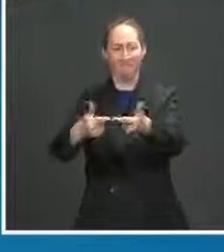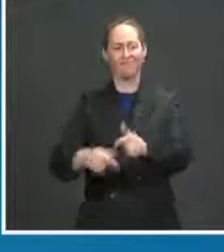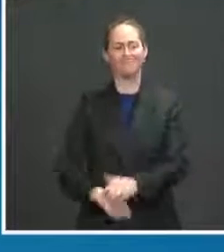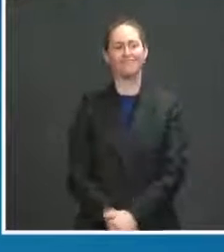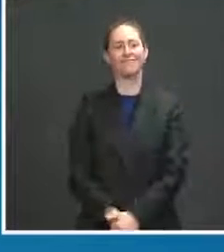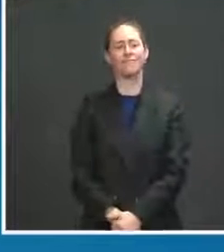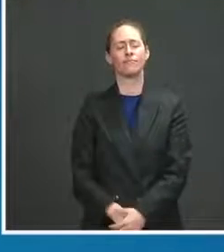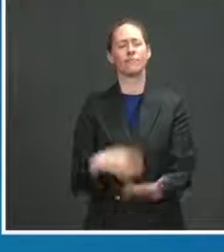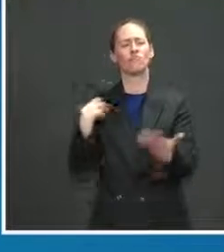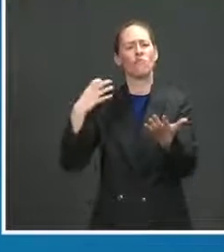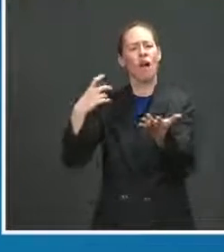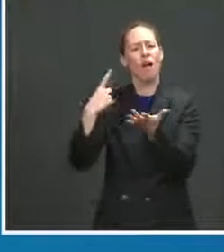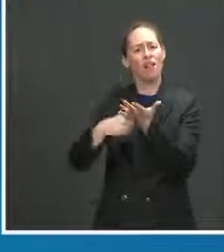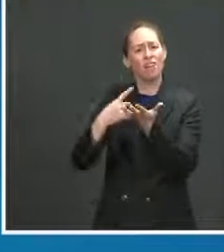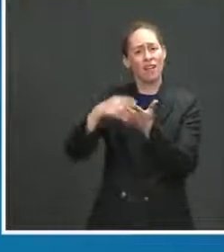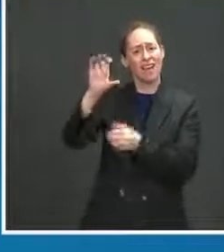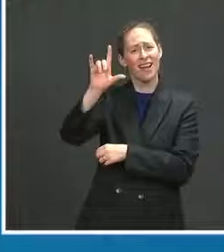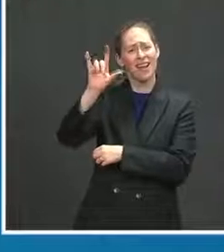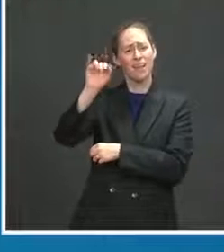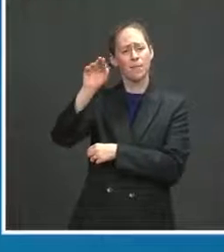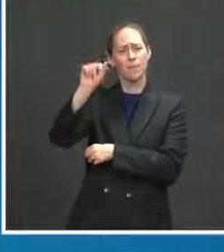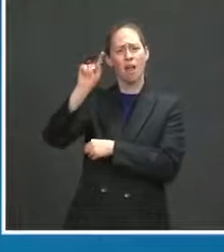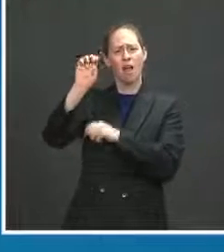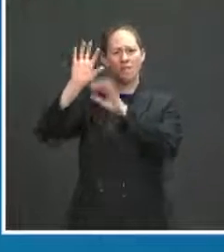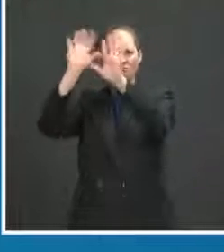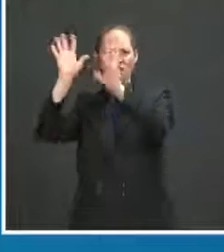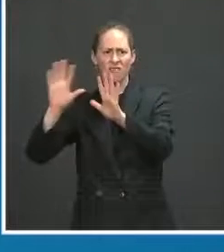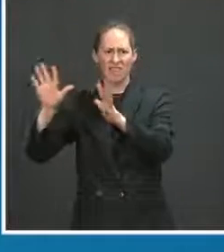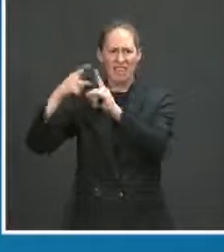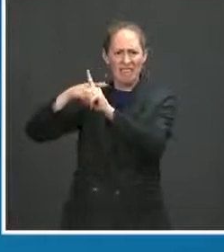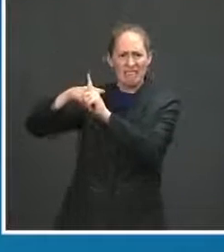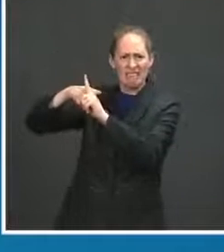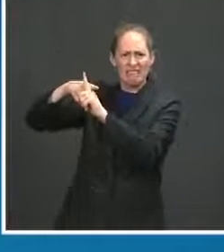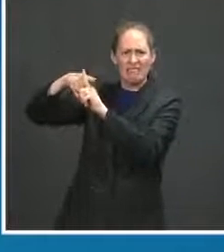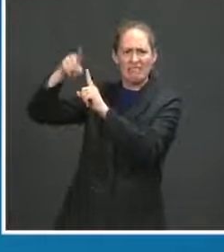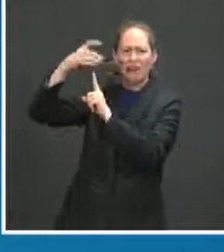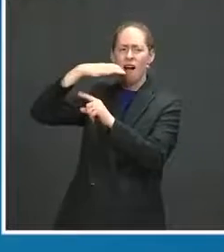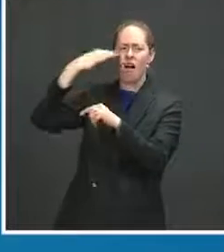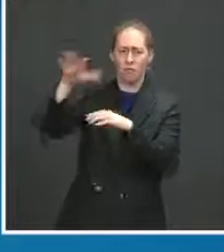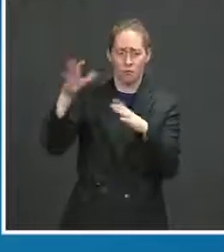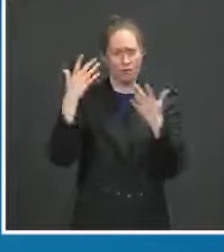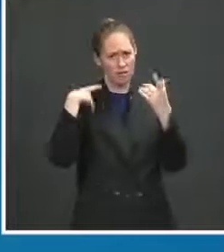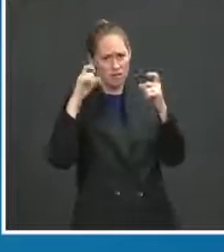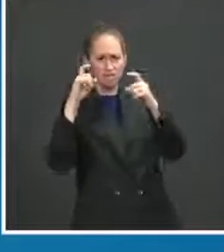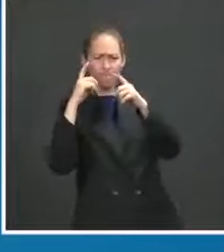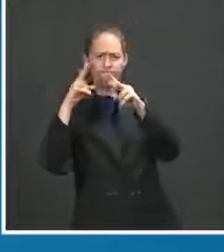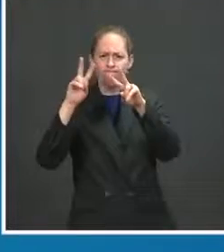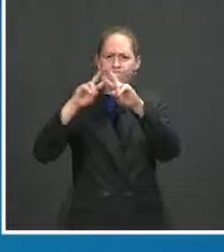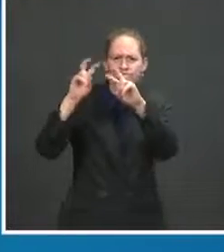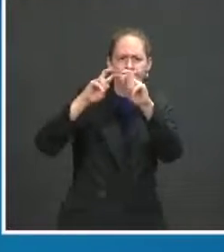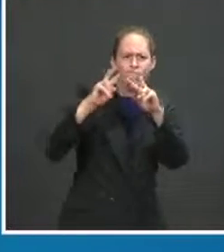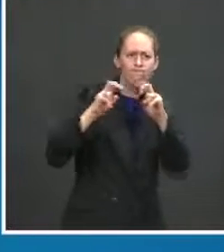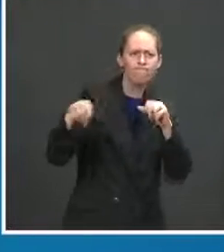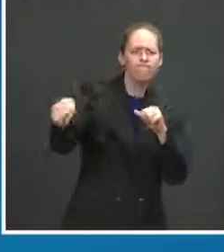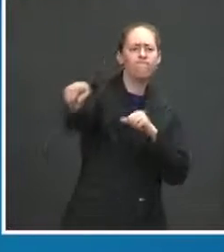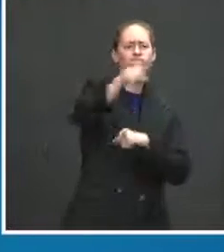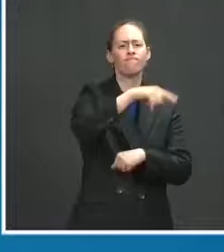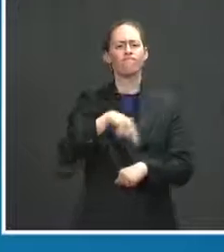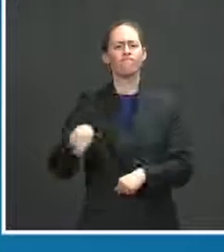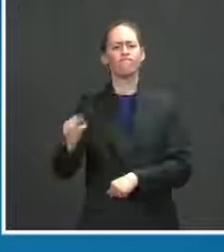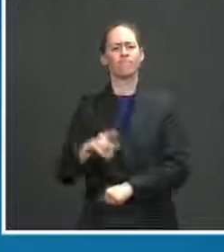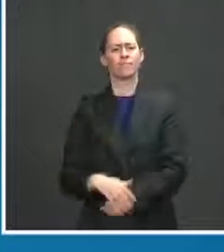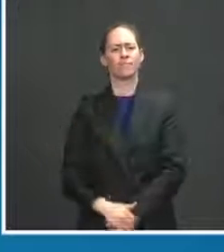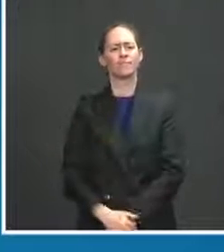is a very real threat to our national security. And I look at you, And I know you are among